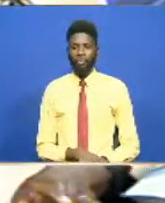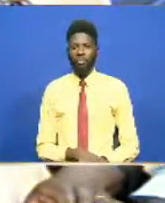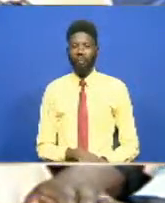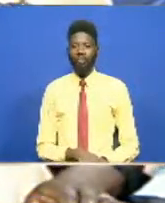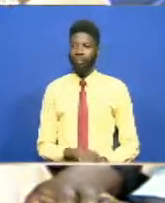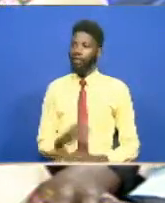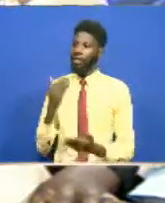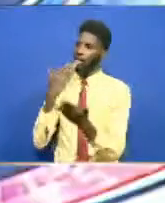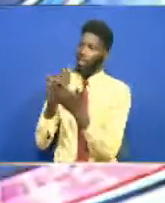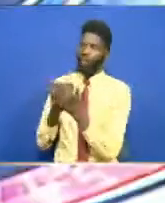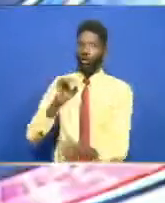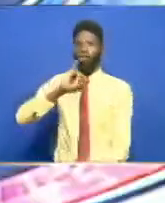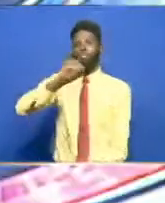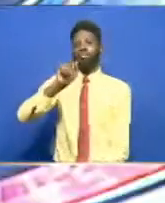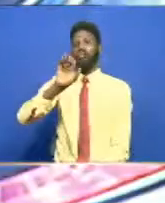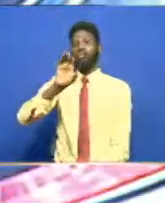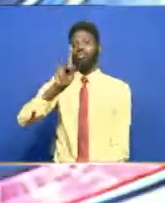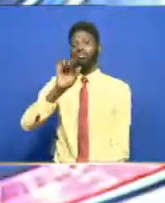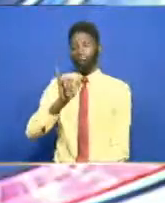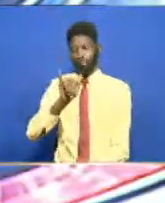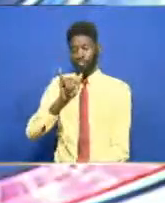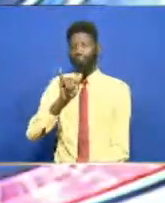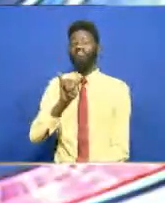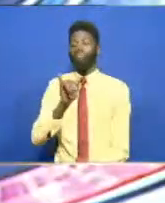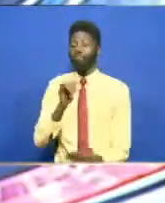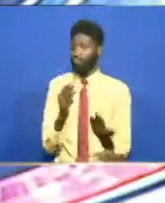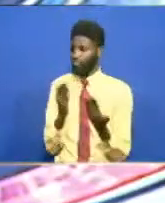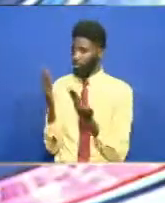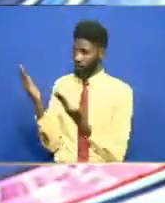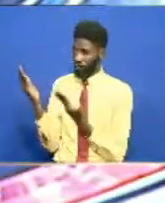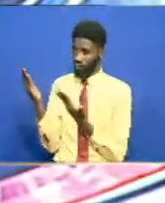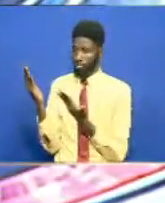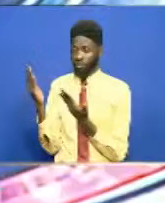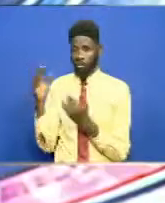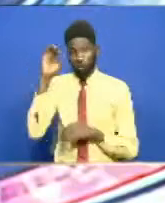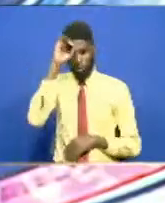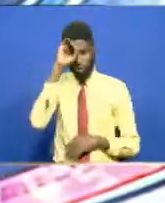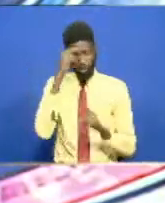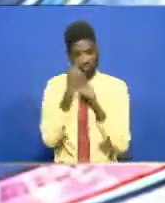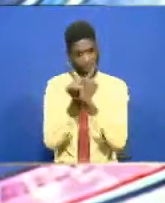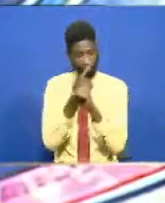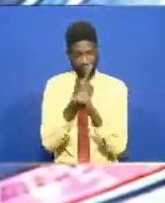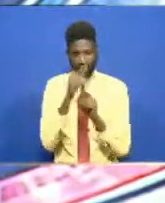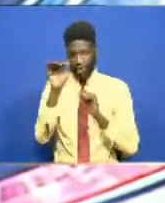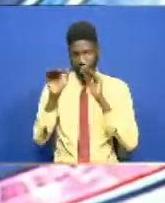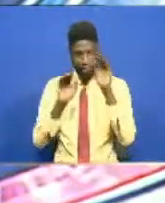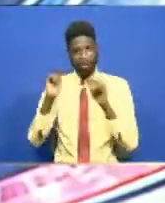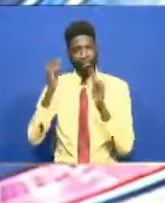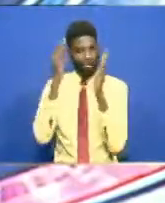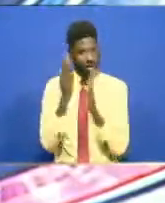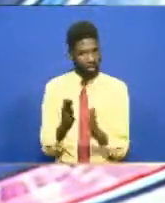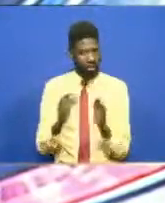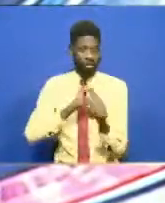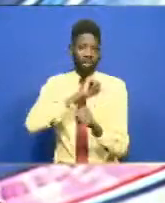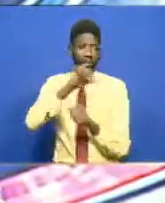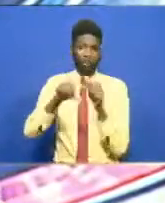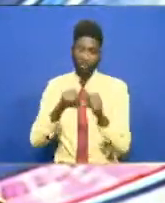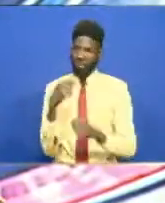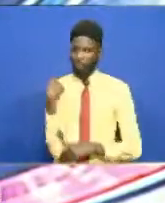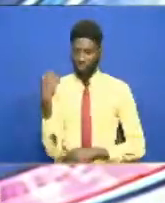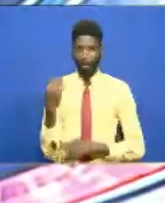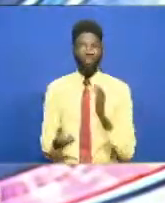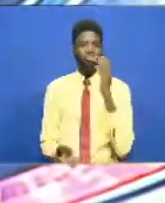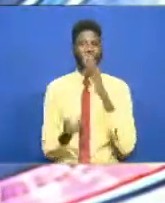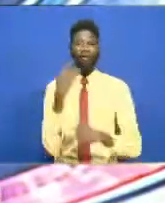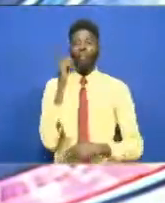Thank you so much, Jackie Wambiru, just getting the different opinions of Kenyans with regards to the just unveiled